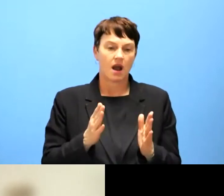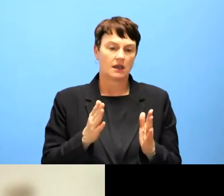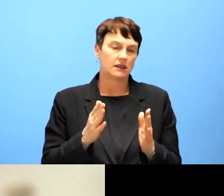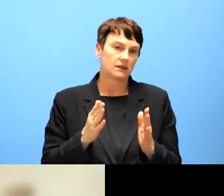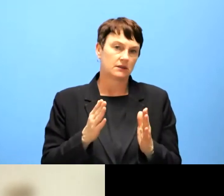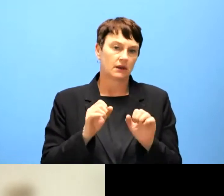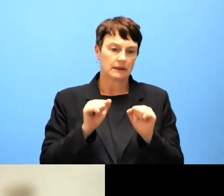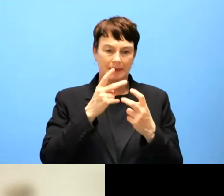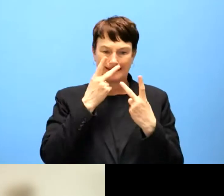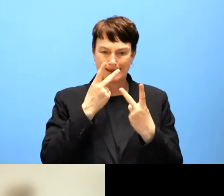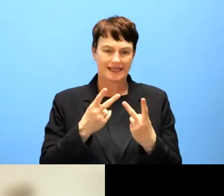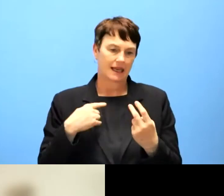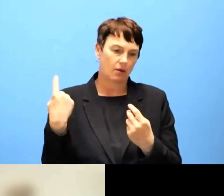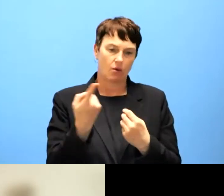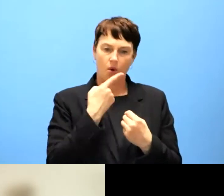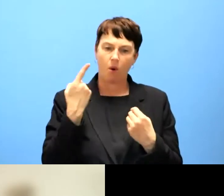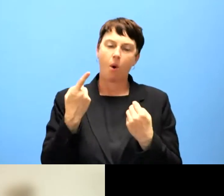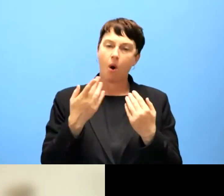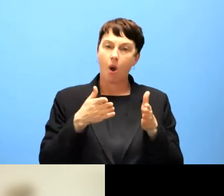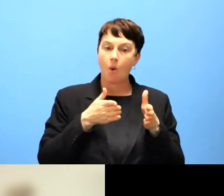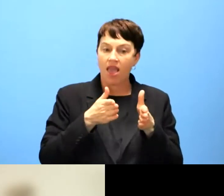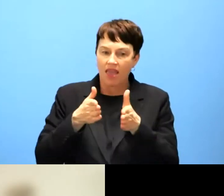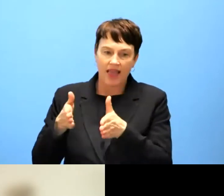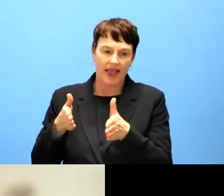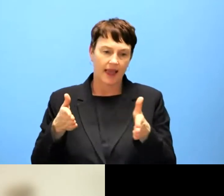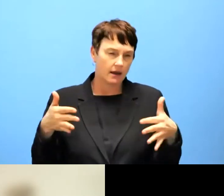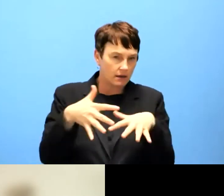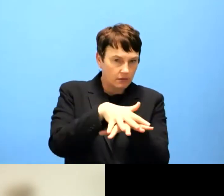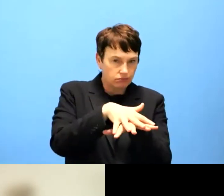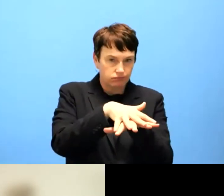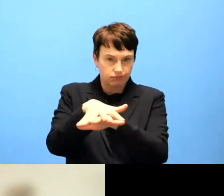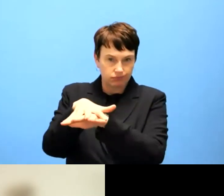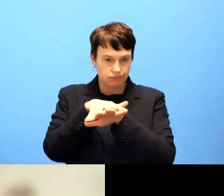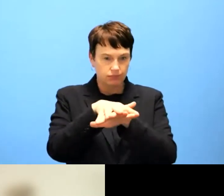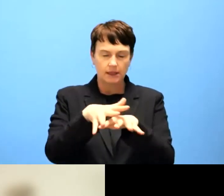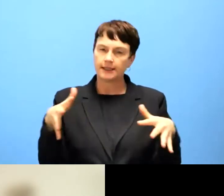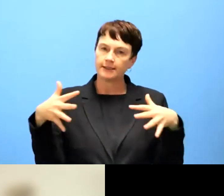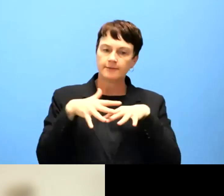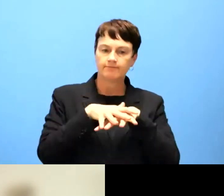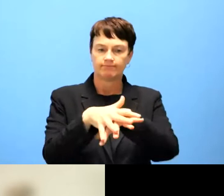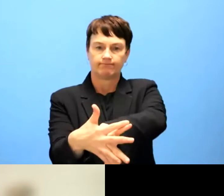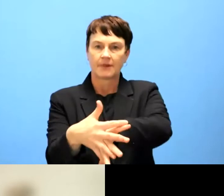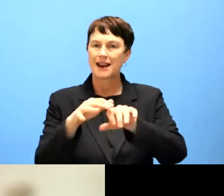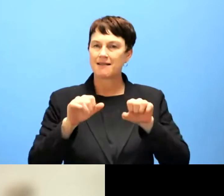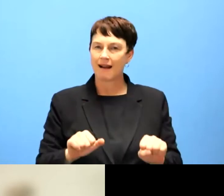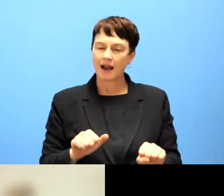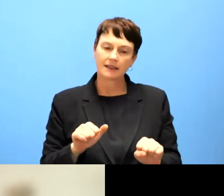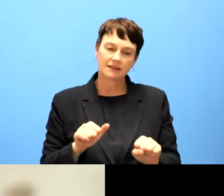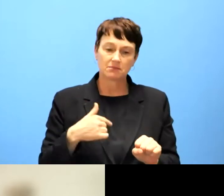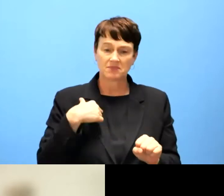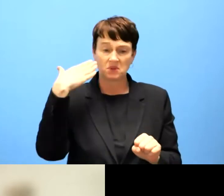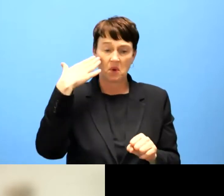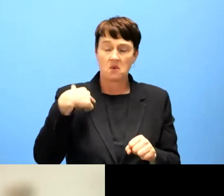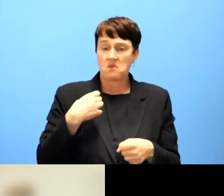things. So I know that there is some work on the W3C also on the subject. So I don't know